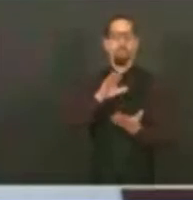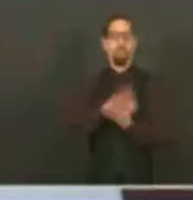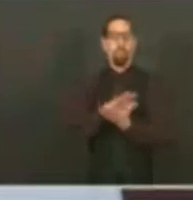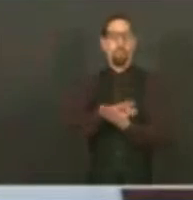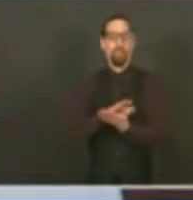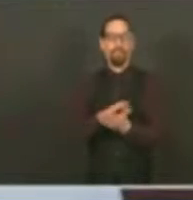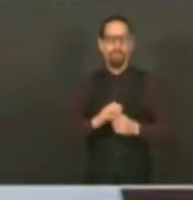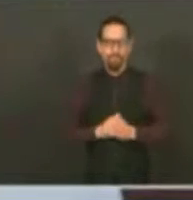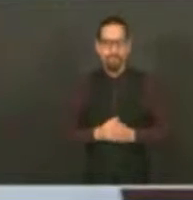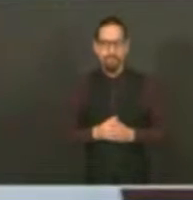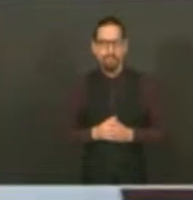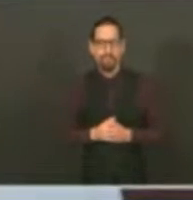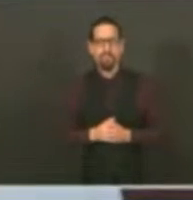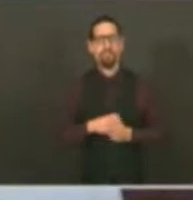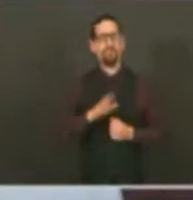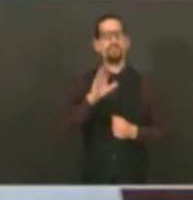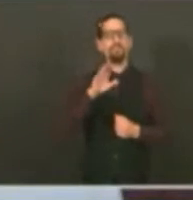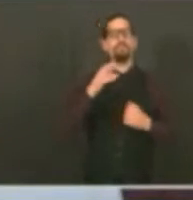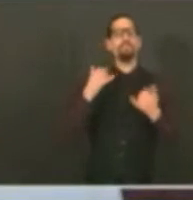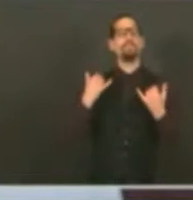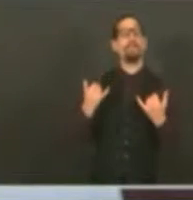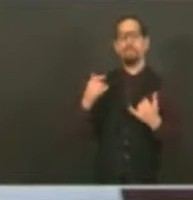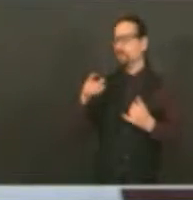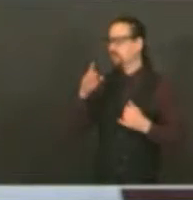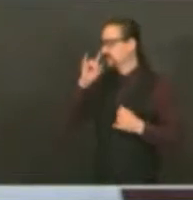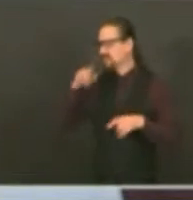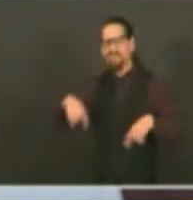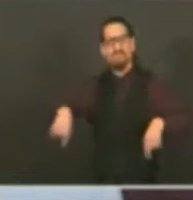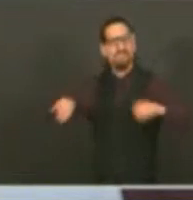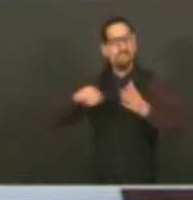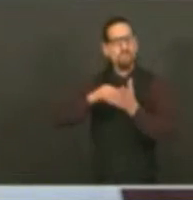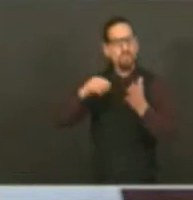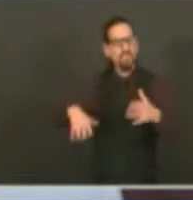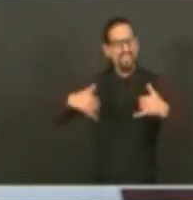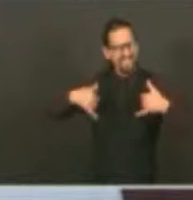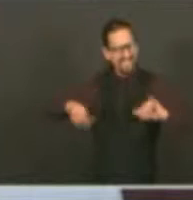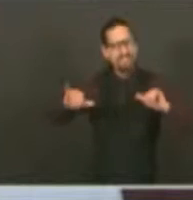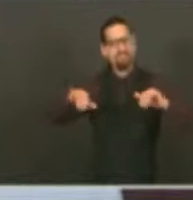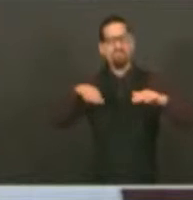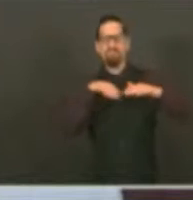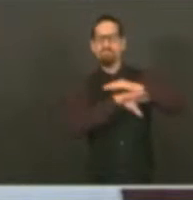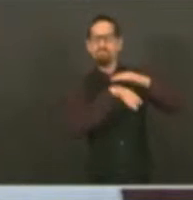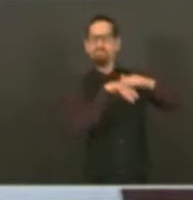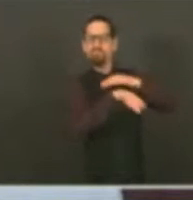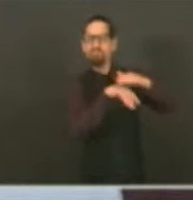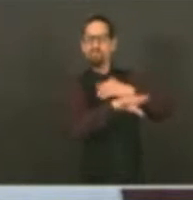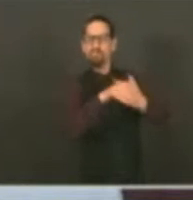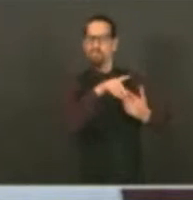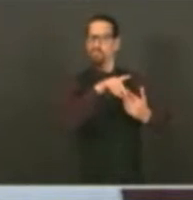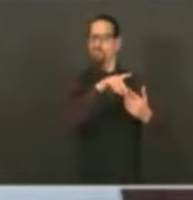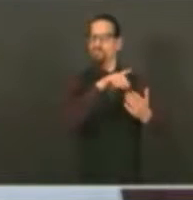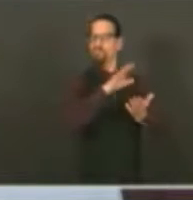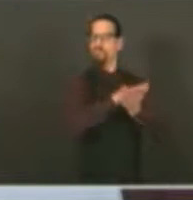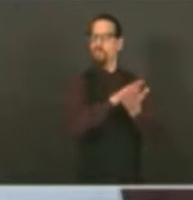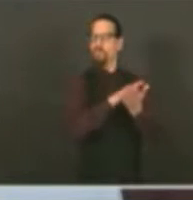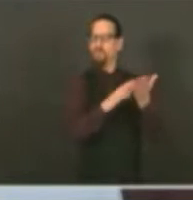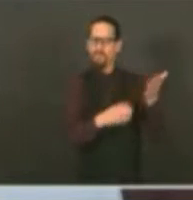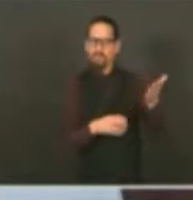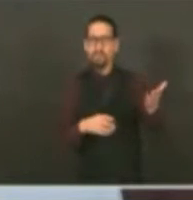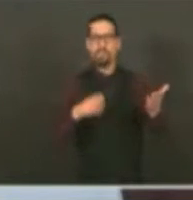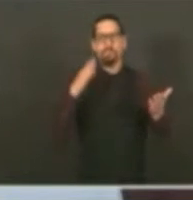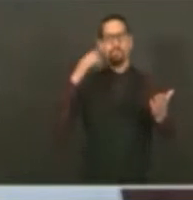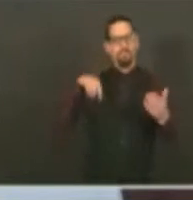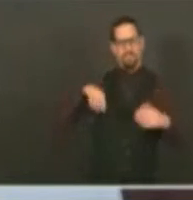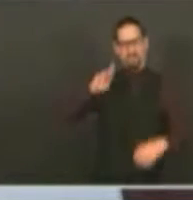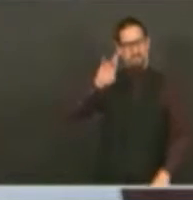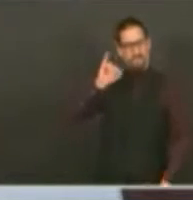in school is that we're the only state in America that has set up a separate K through 12 testing system,